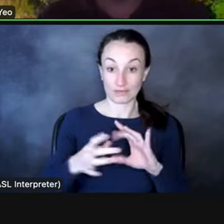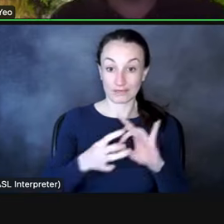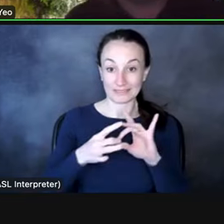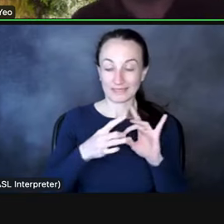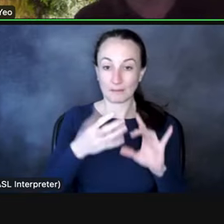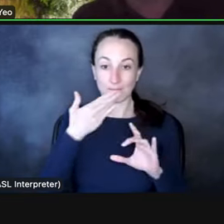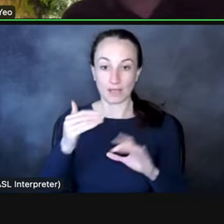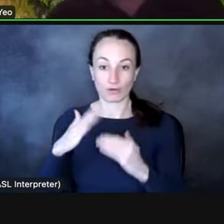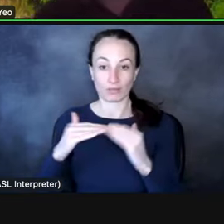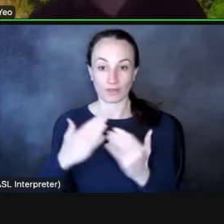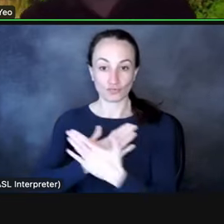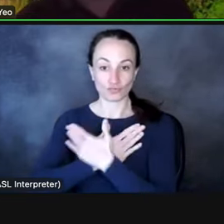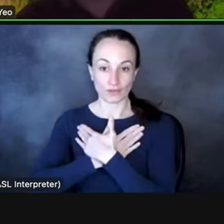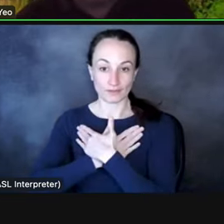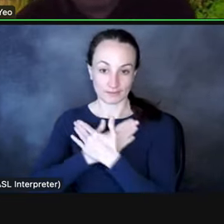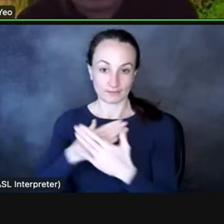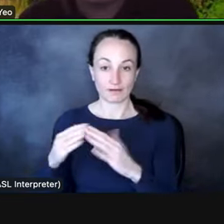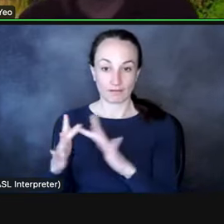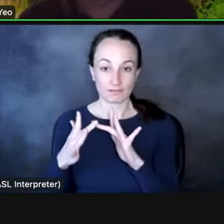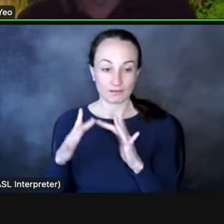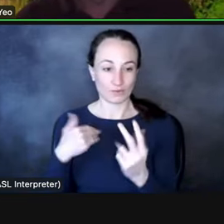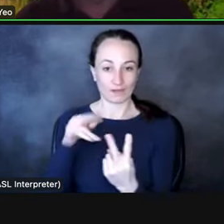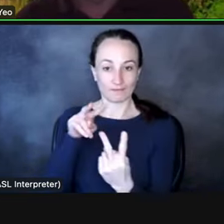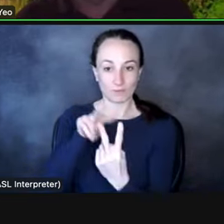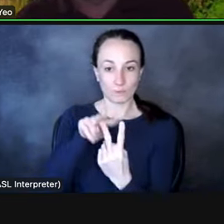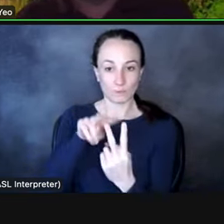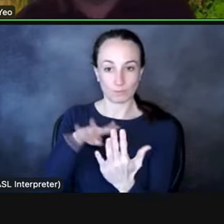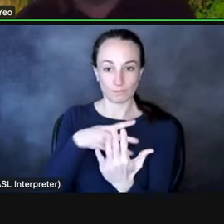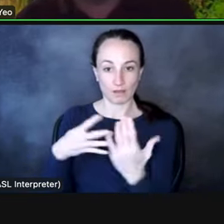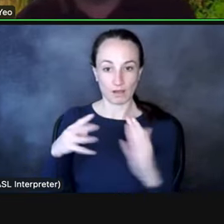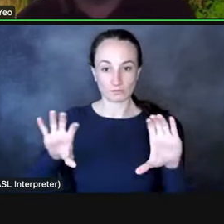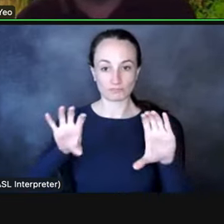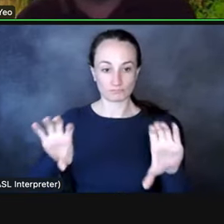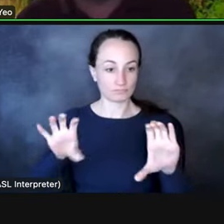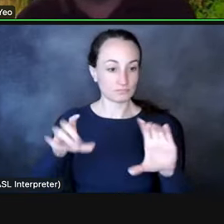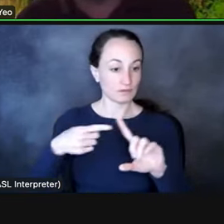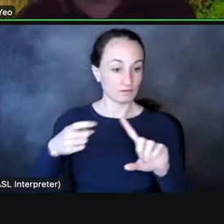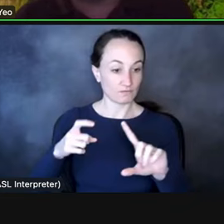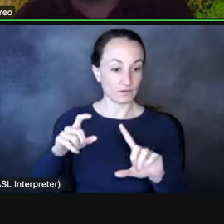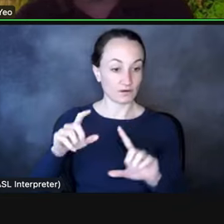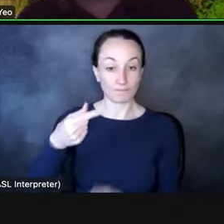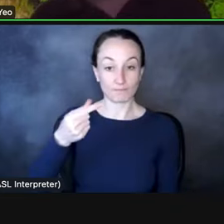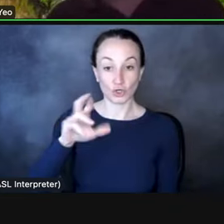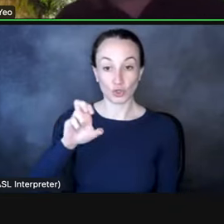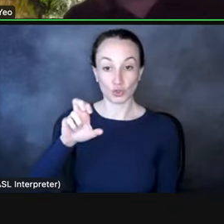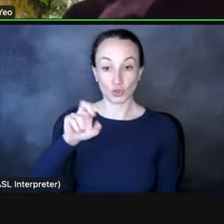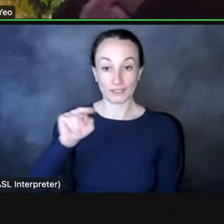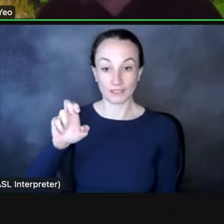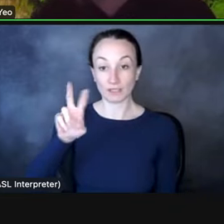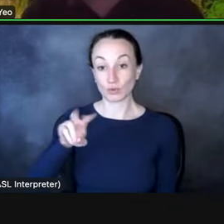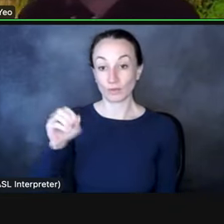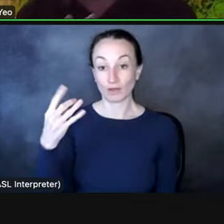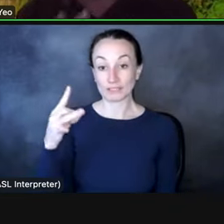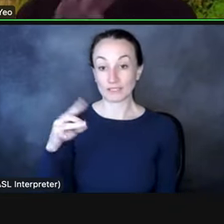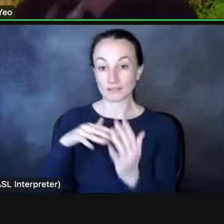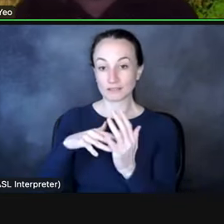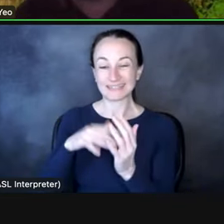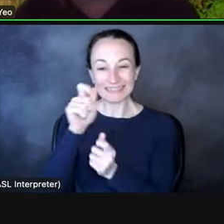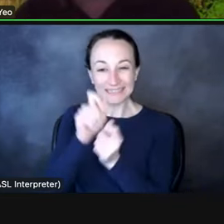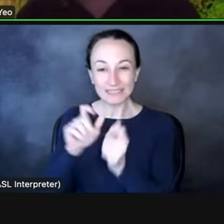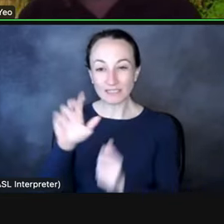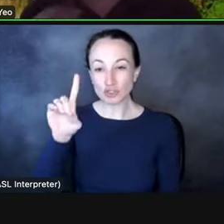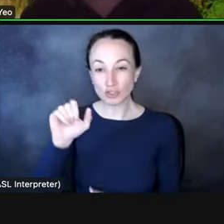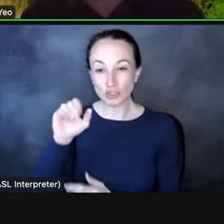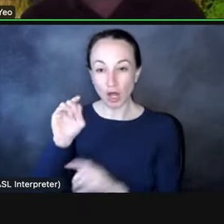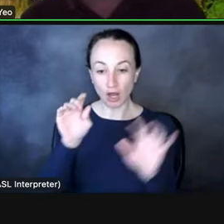cognitive performance. So here are two plots from Abigail Green's 2018 study. So each dot is a